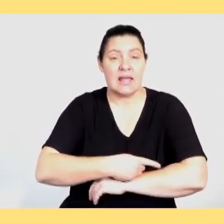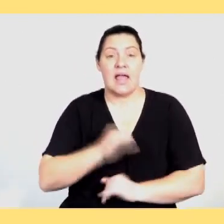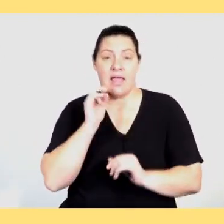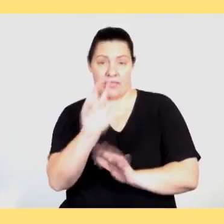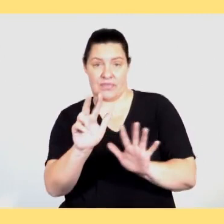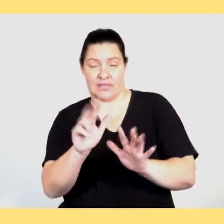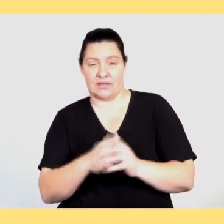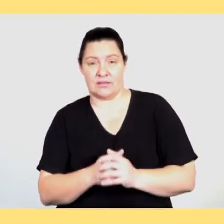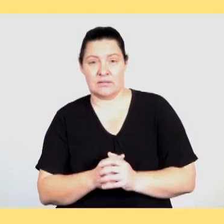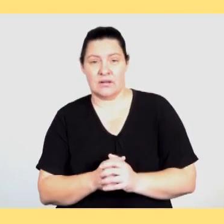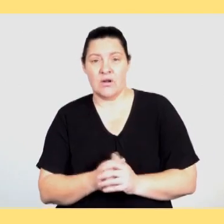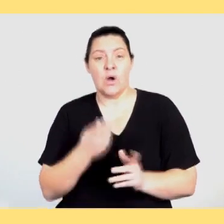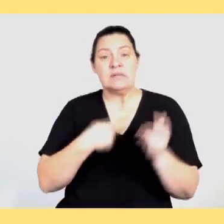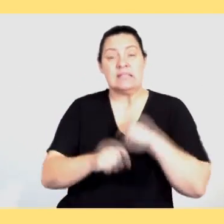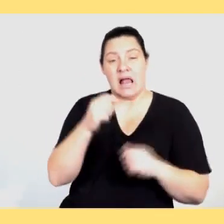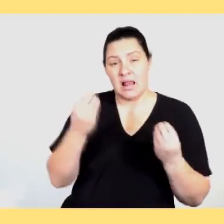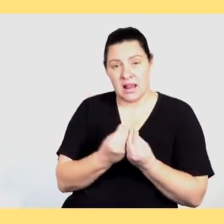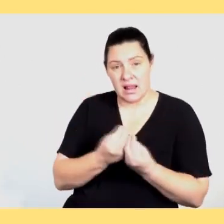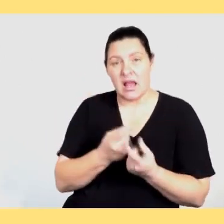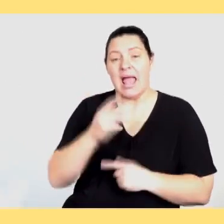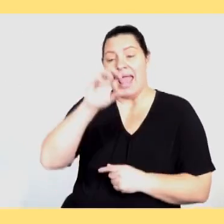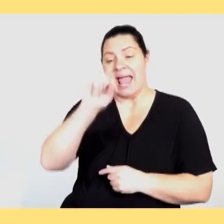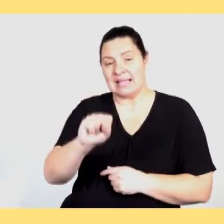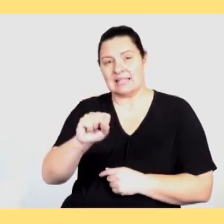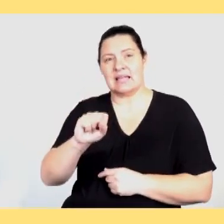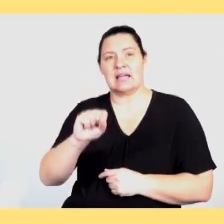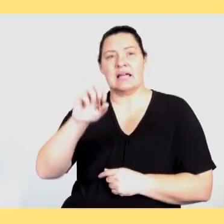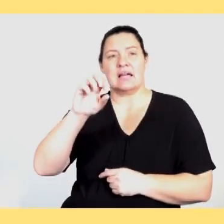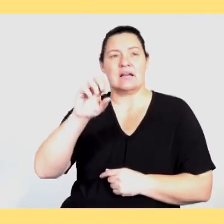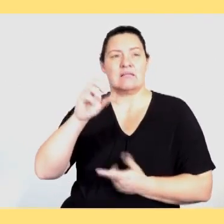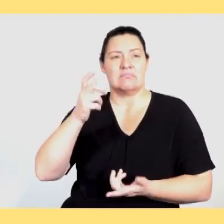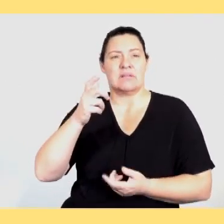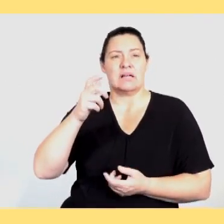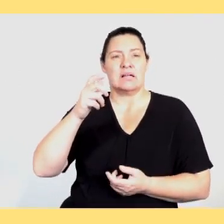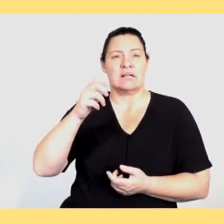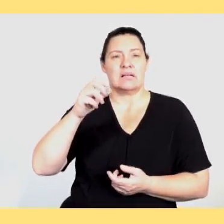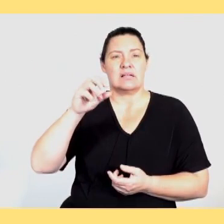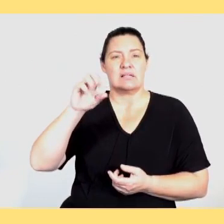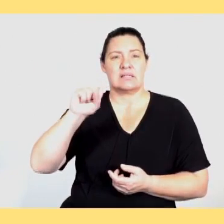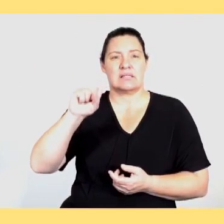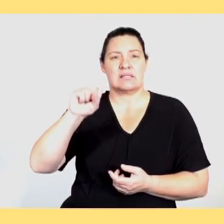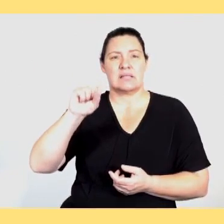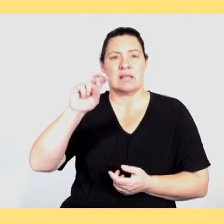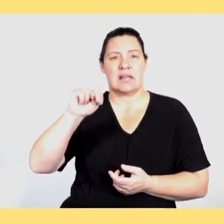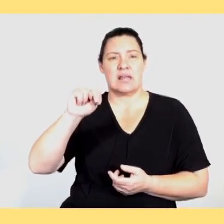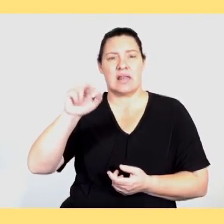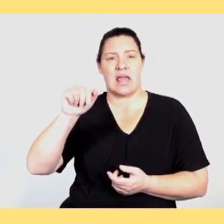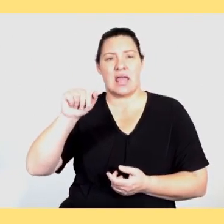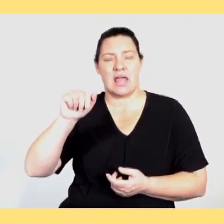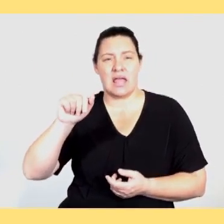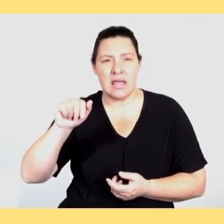is on the 8th. We sold goods to S. Snail. So we're coming here, S.